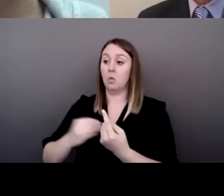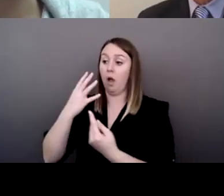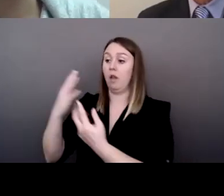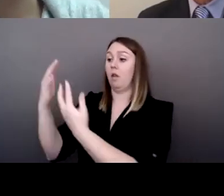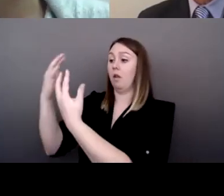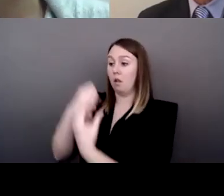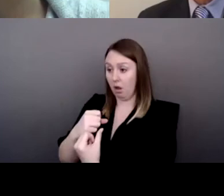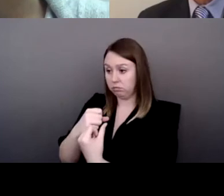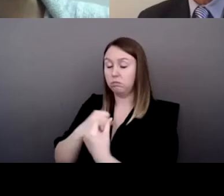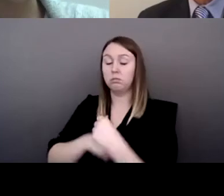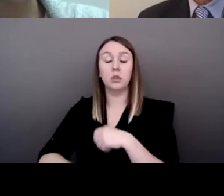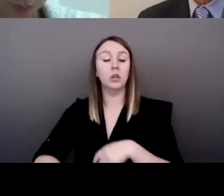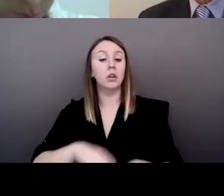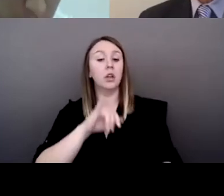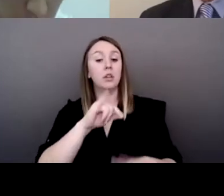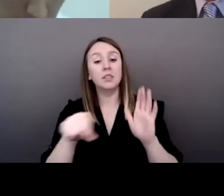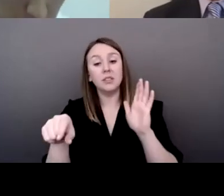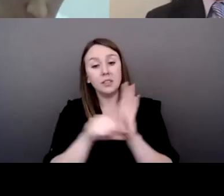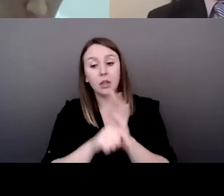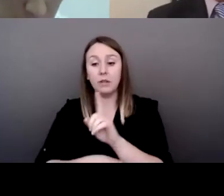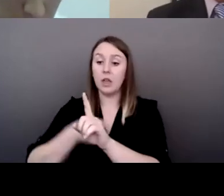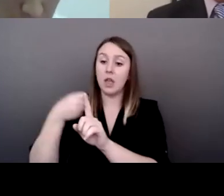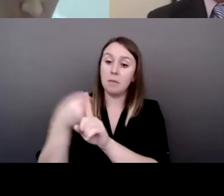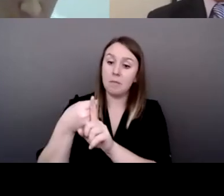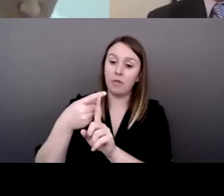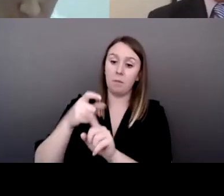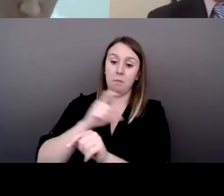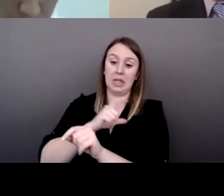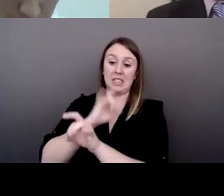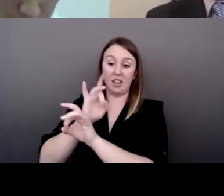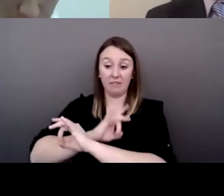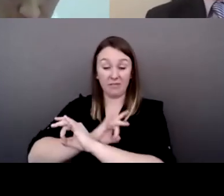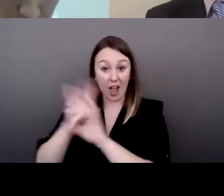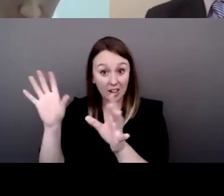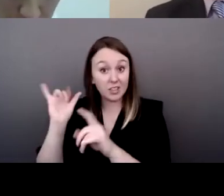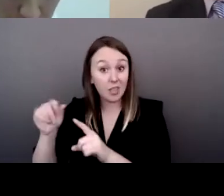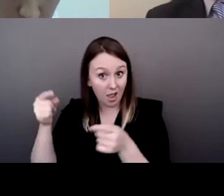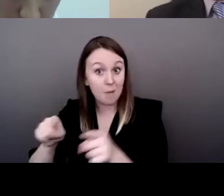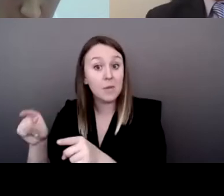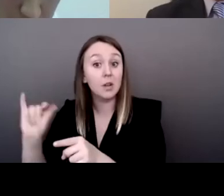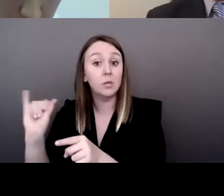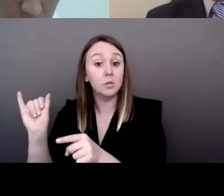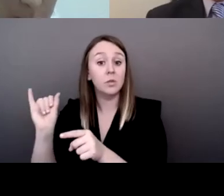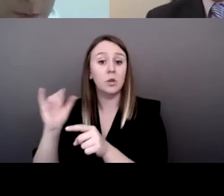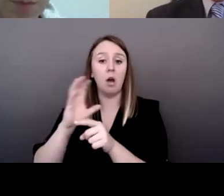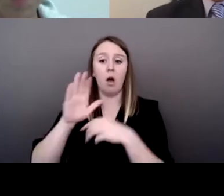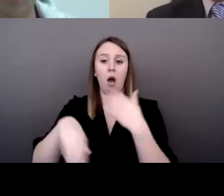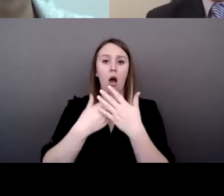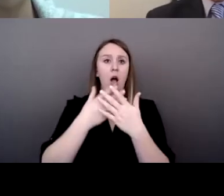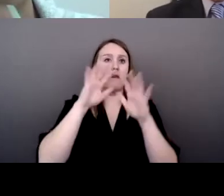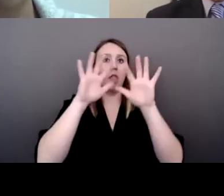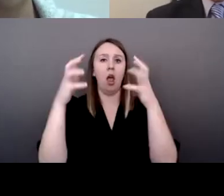at the adverse effects of police violence. That's a very real thing. And how do we build and maintain relationships